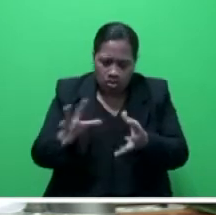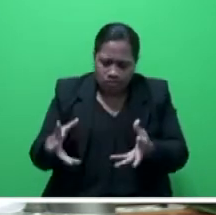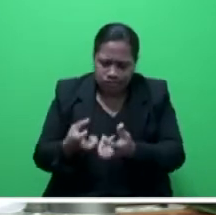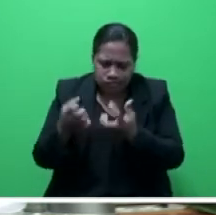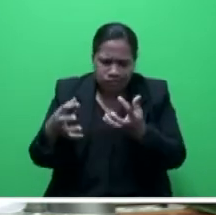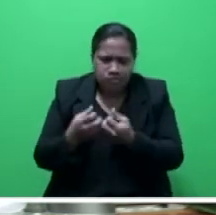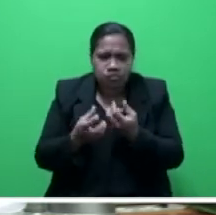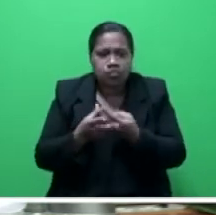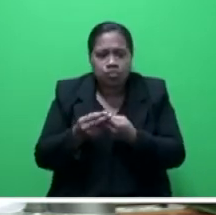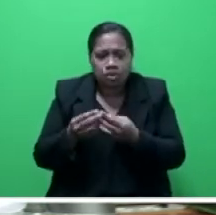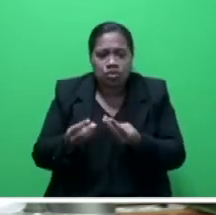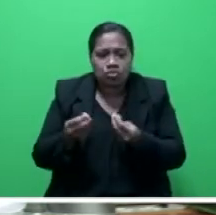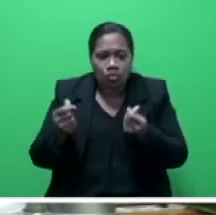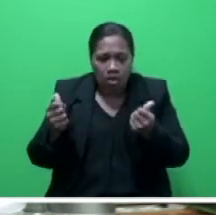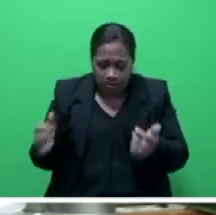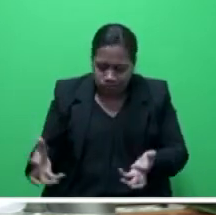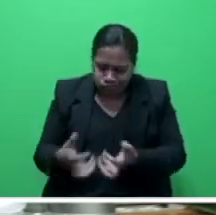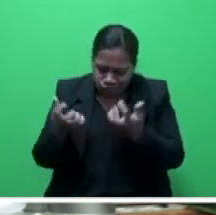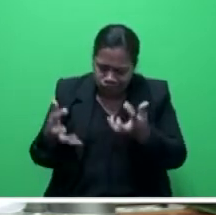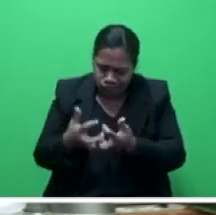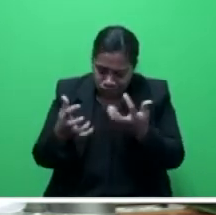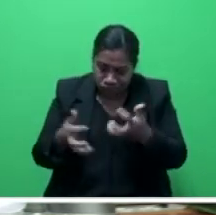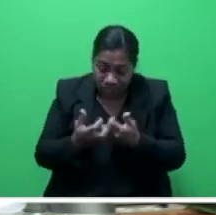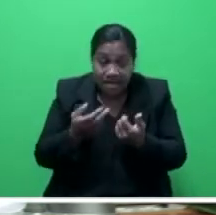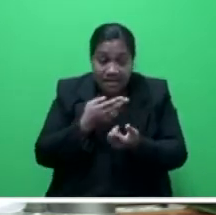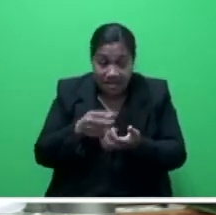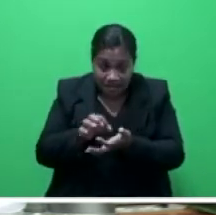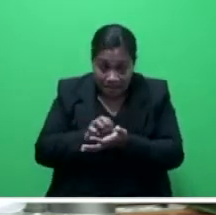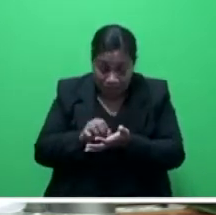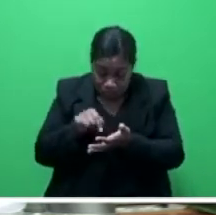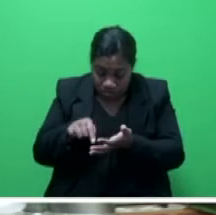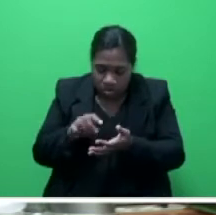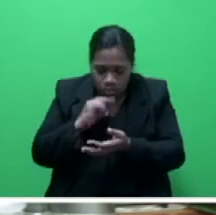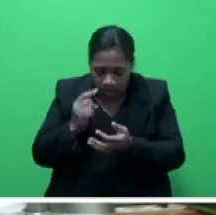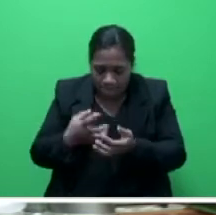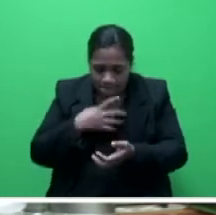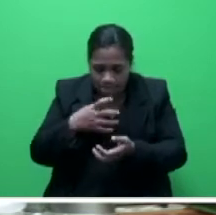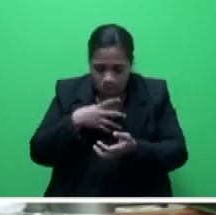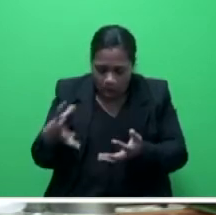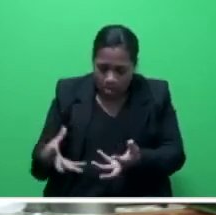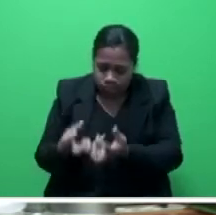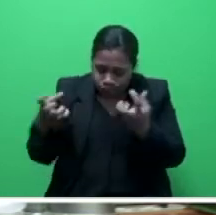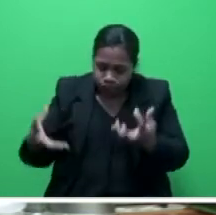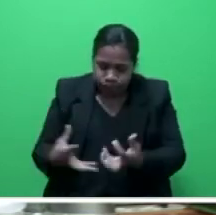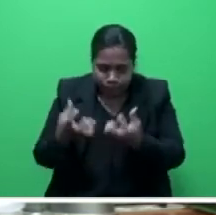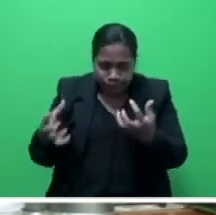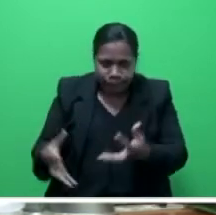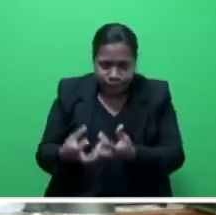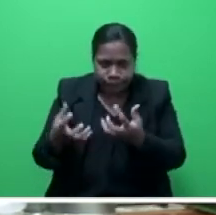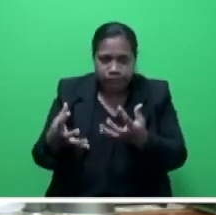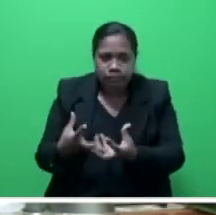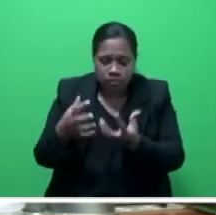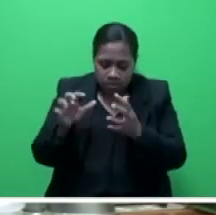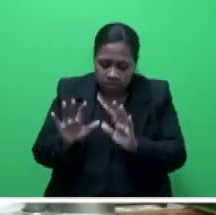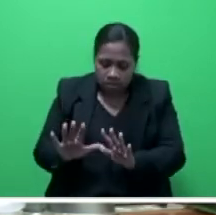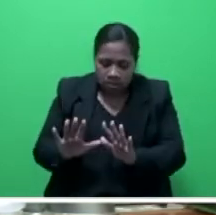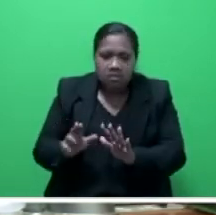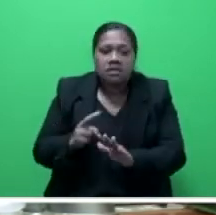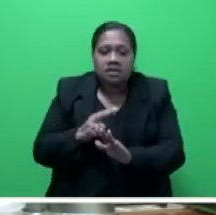where the bacteria will multiply. So then they will have it for in that volume that they need and put it on their